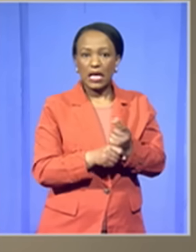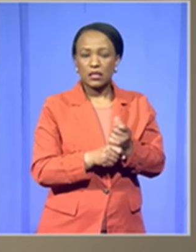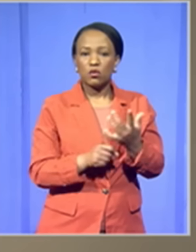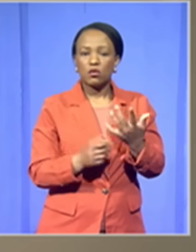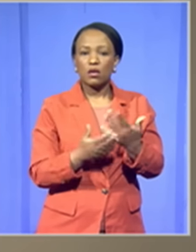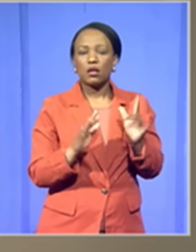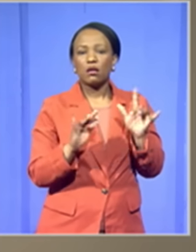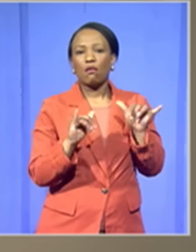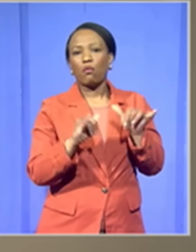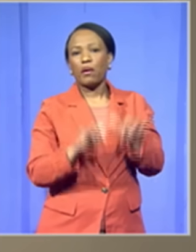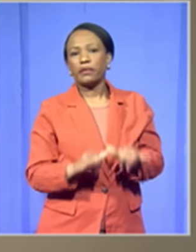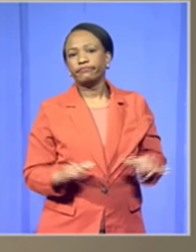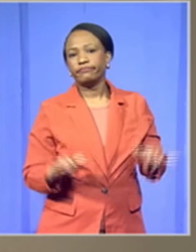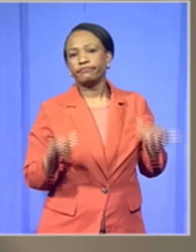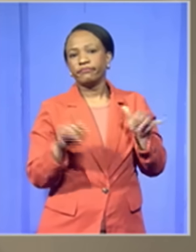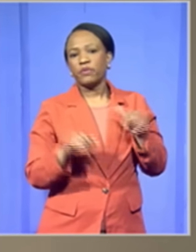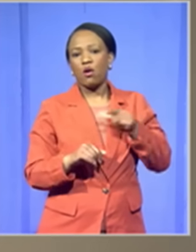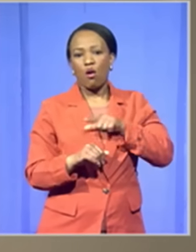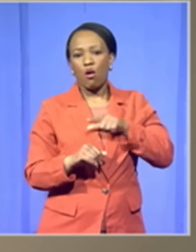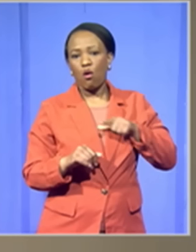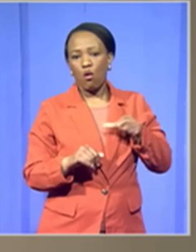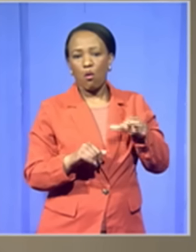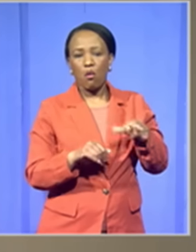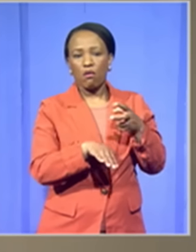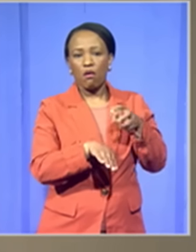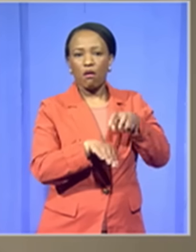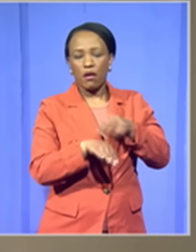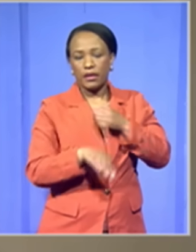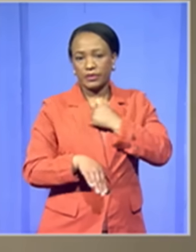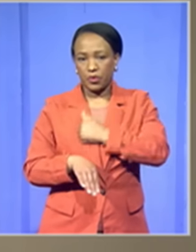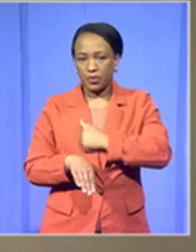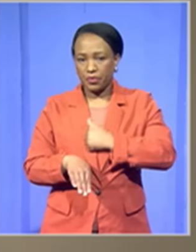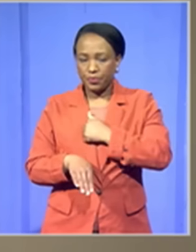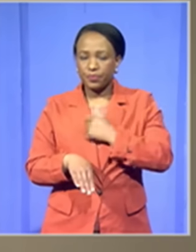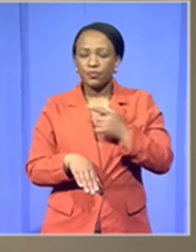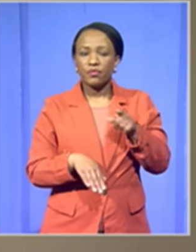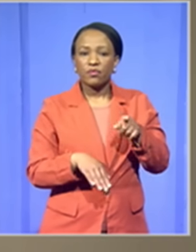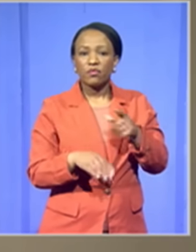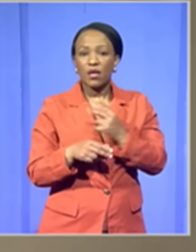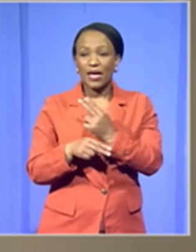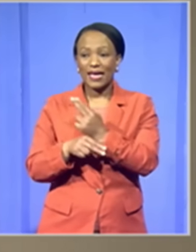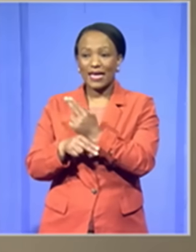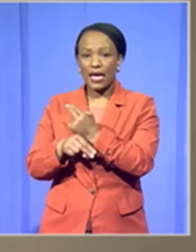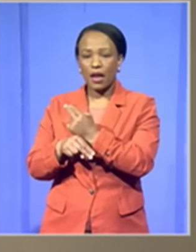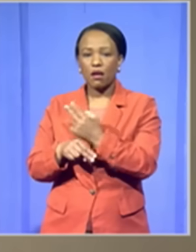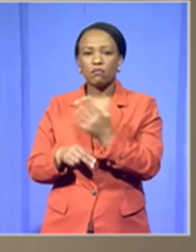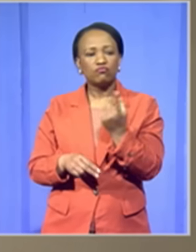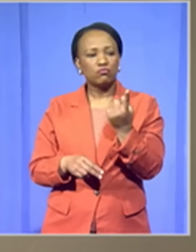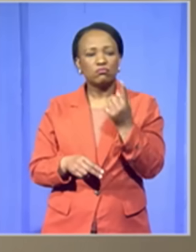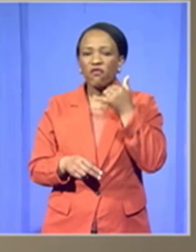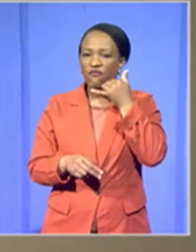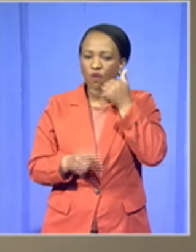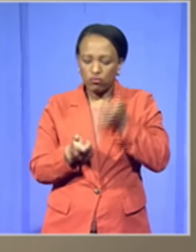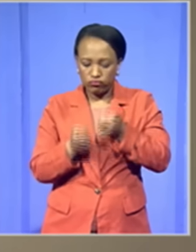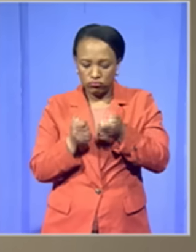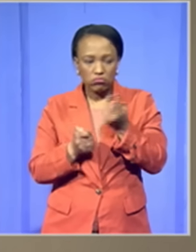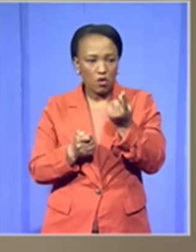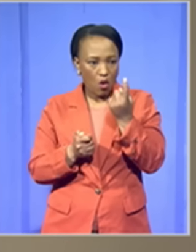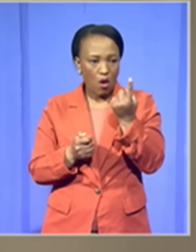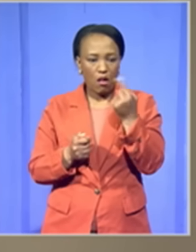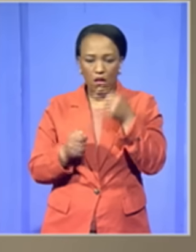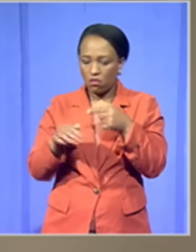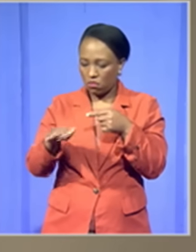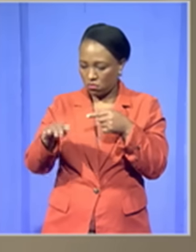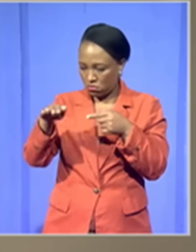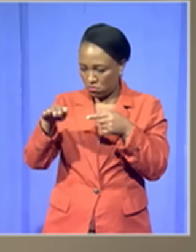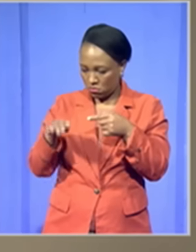ko di-taxi renkeng tshwarelo mola e le goreng e-hailing o kgona go e bitša e tle mo motseng wa gago go tloga fa o e go